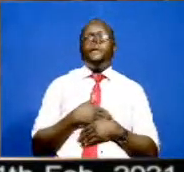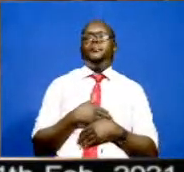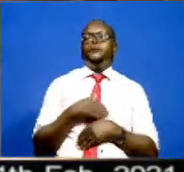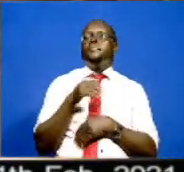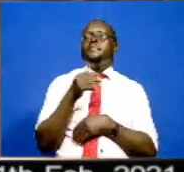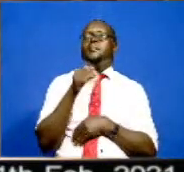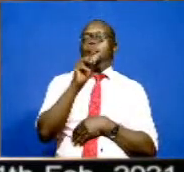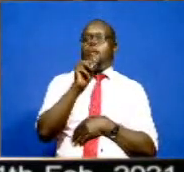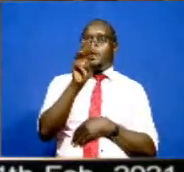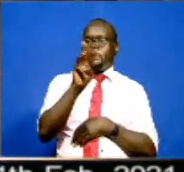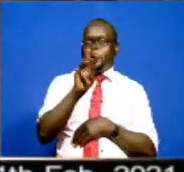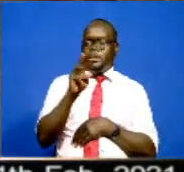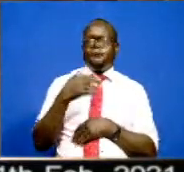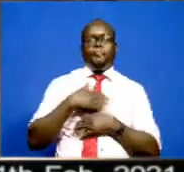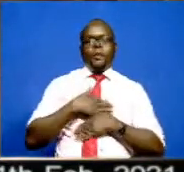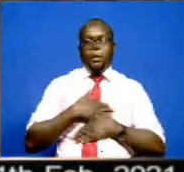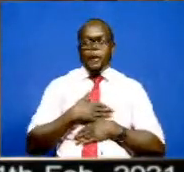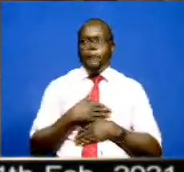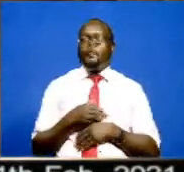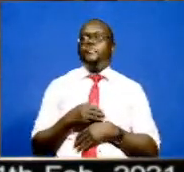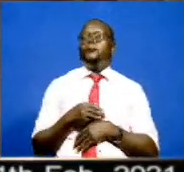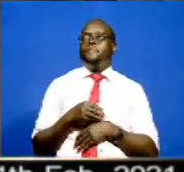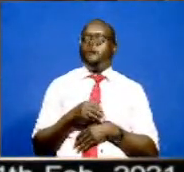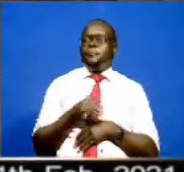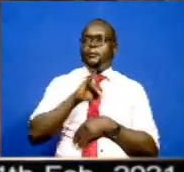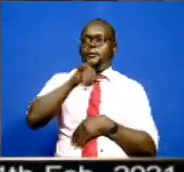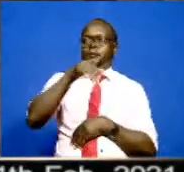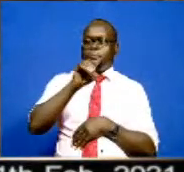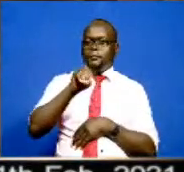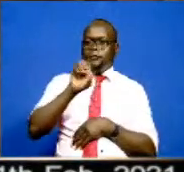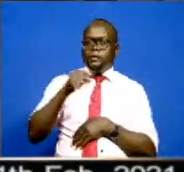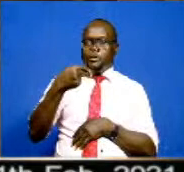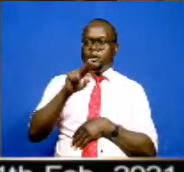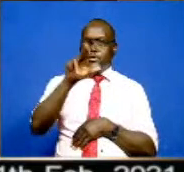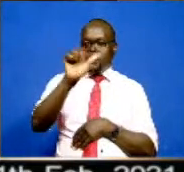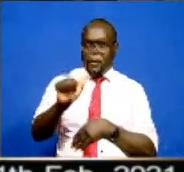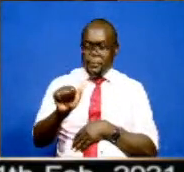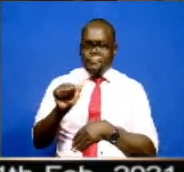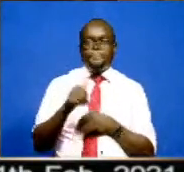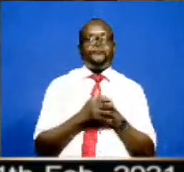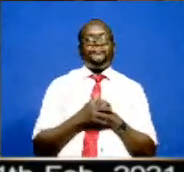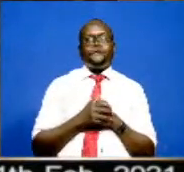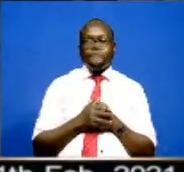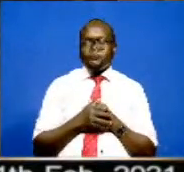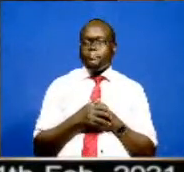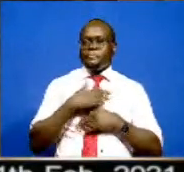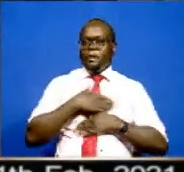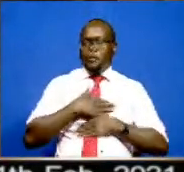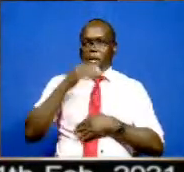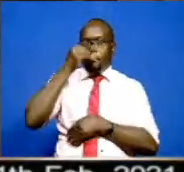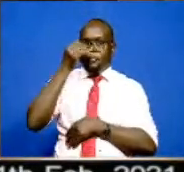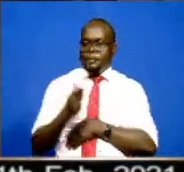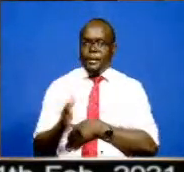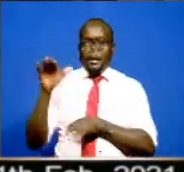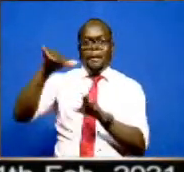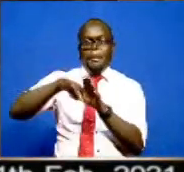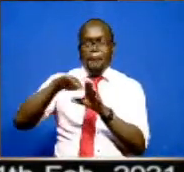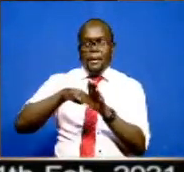Mwanjaje MP, and the Honorable Joshua Kivinda Kimilu MP. Honorable Speaker, as